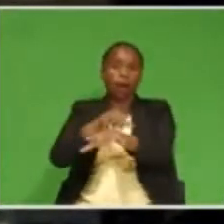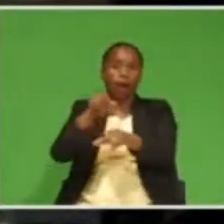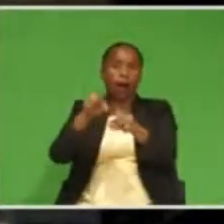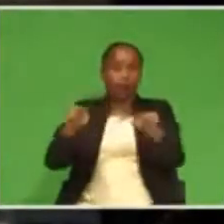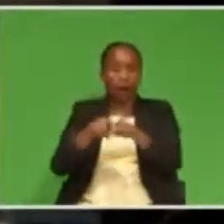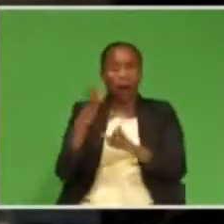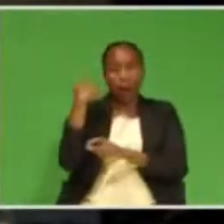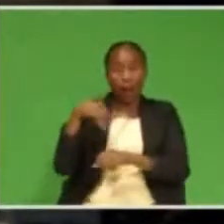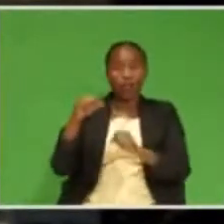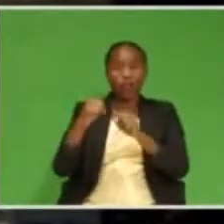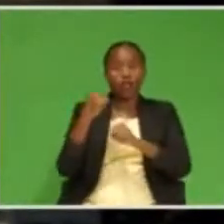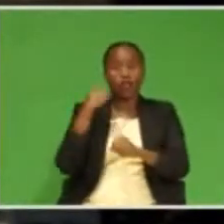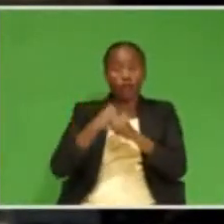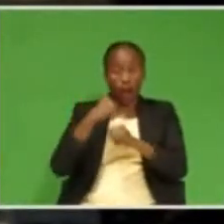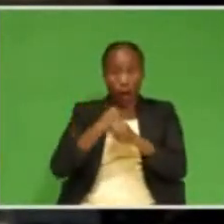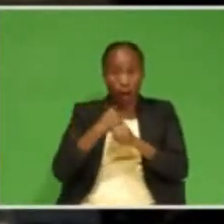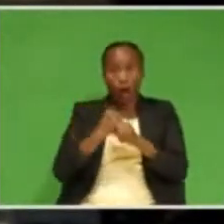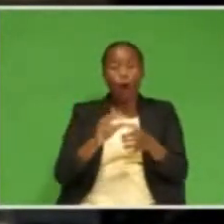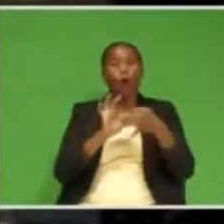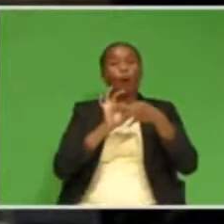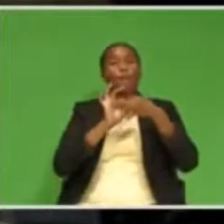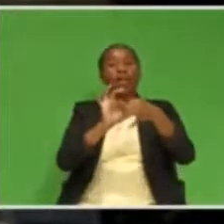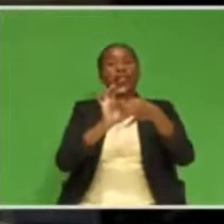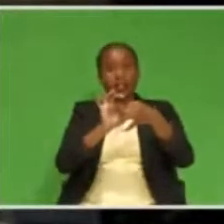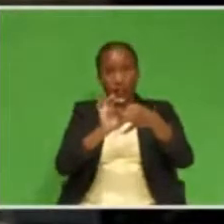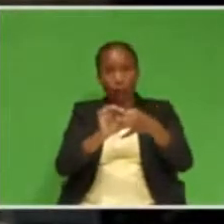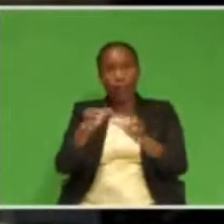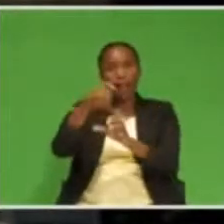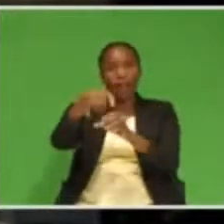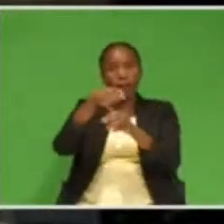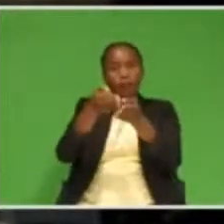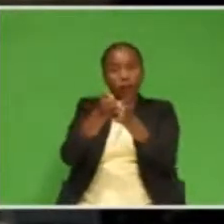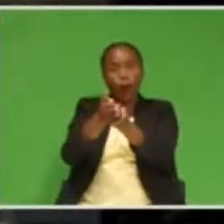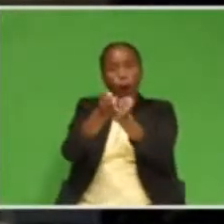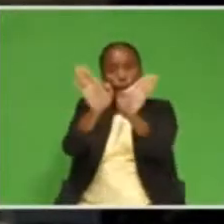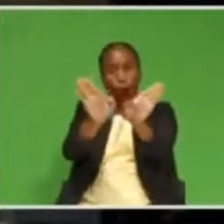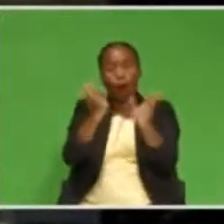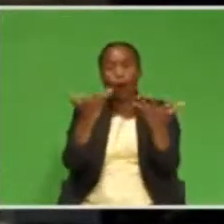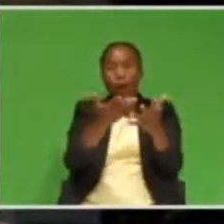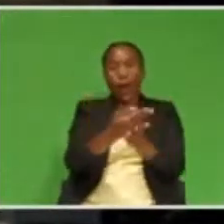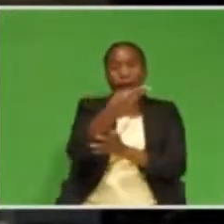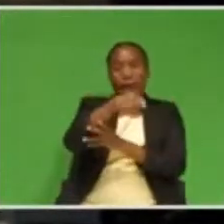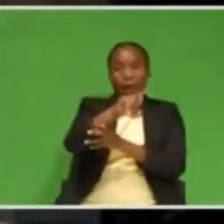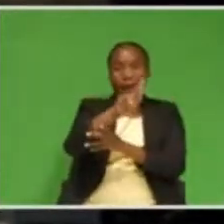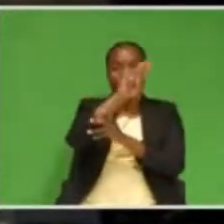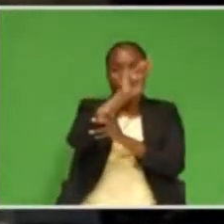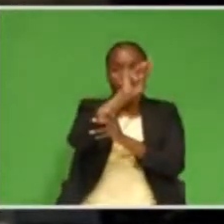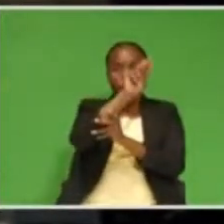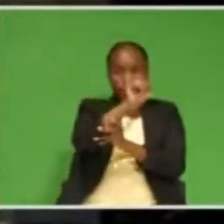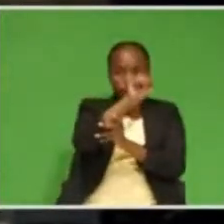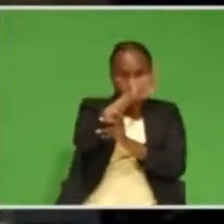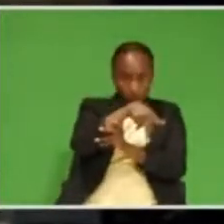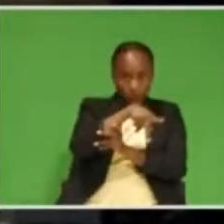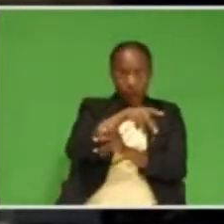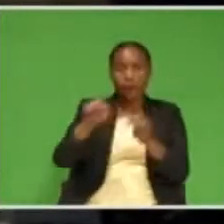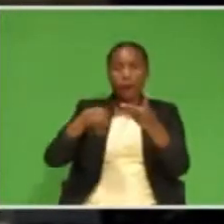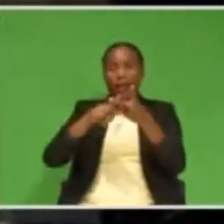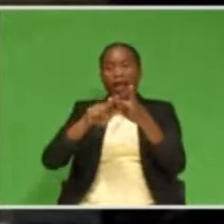to unlocking investment in the hemp and cannabis sector. We are